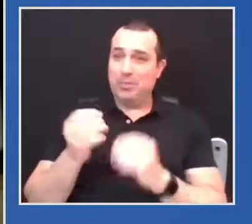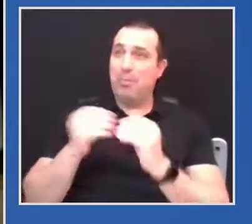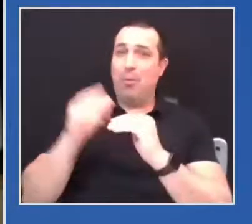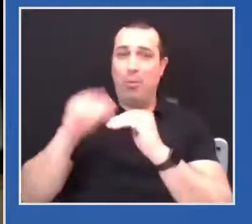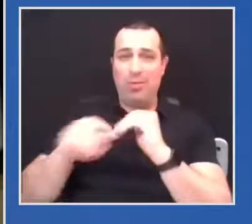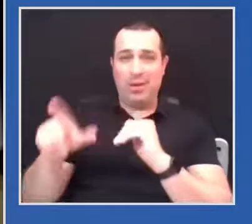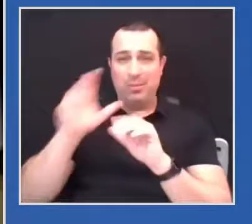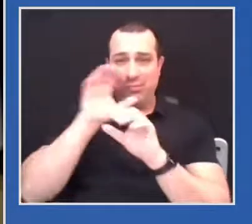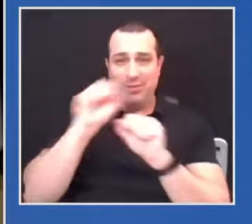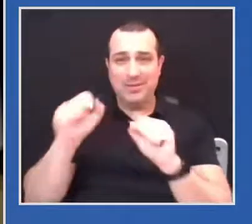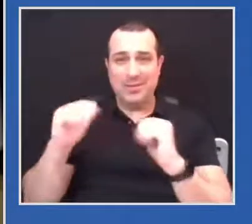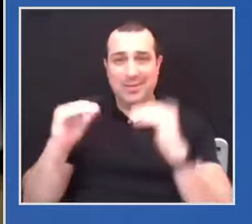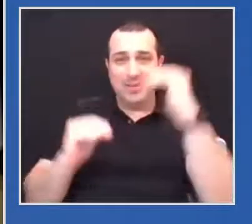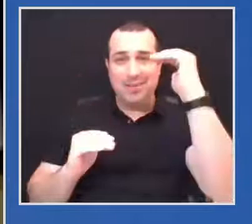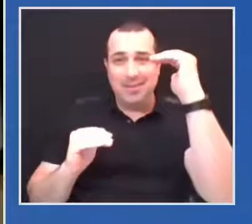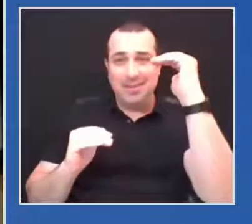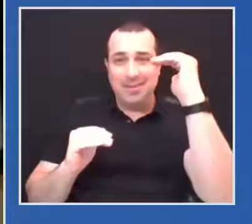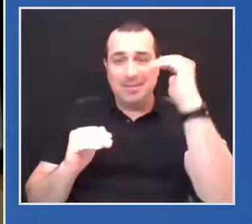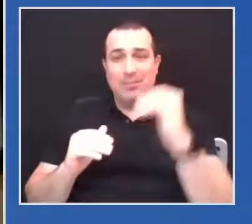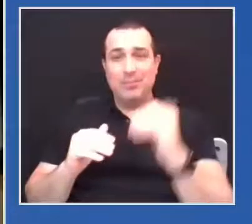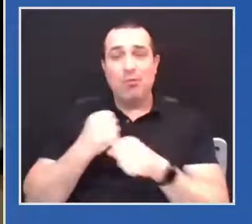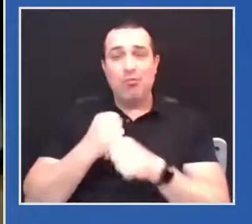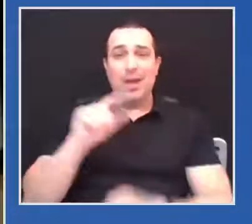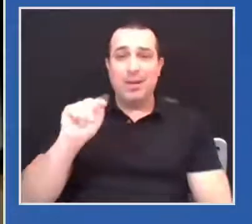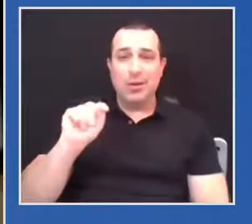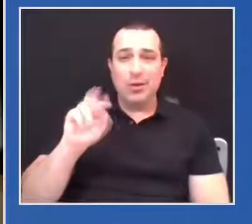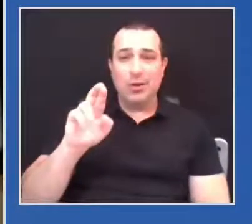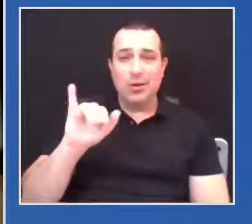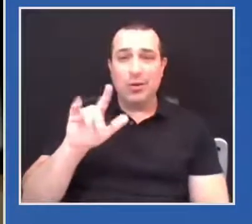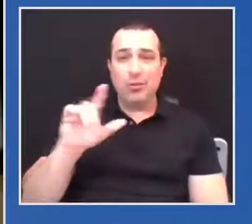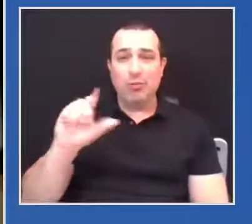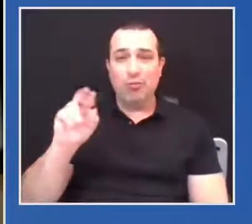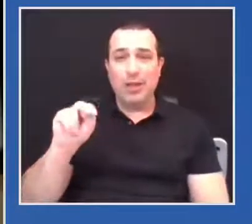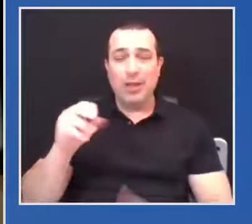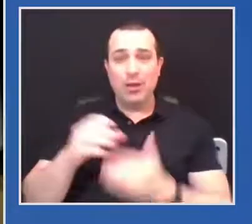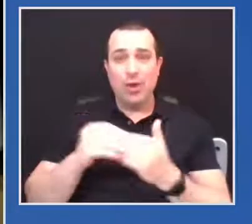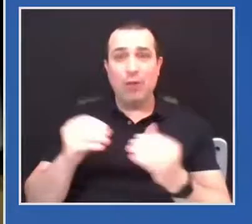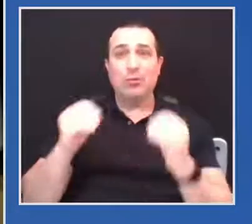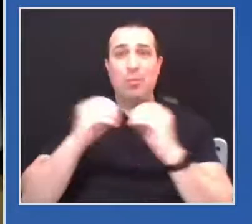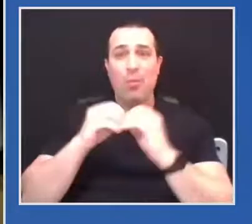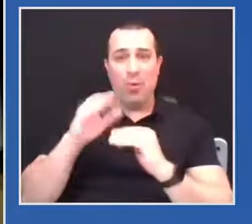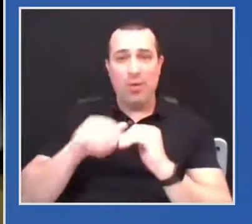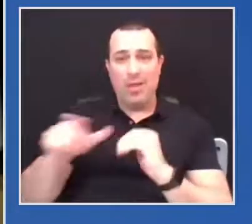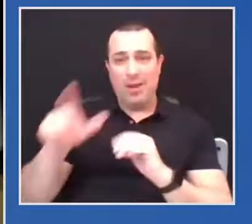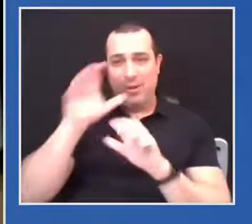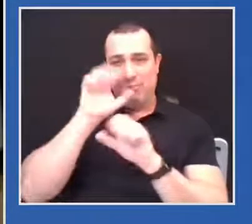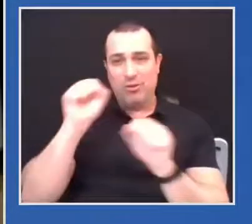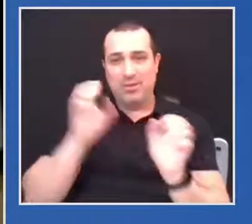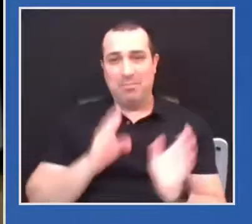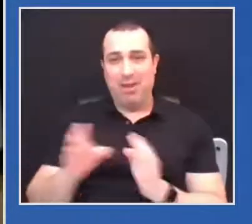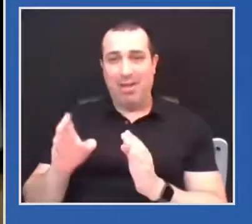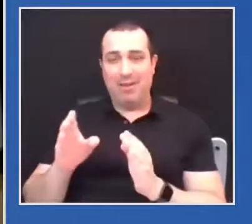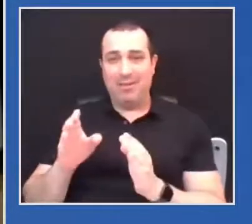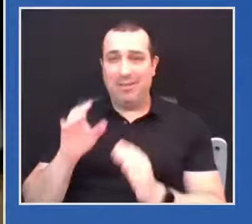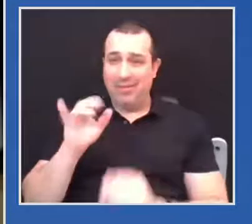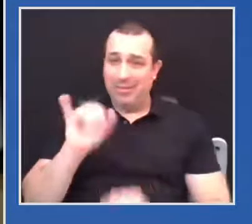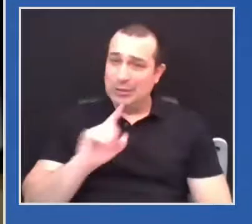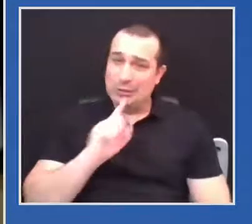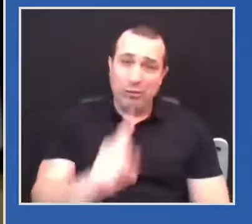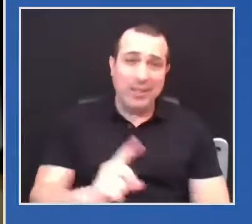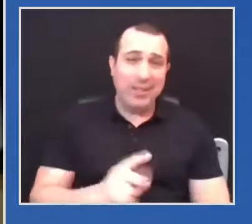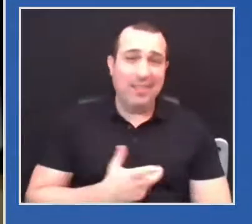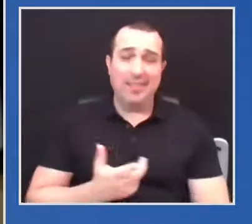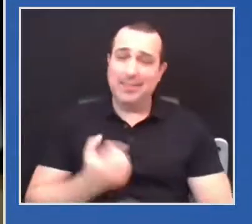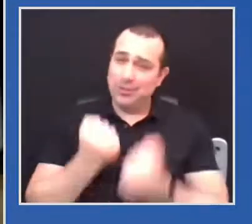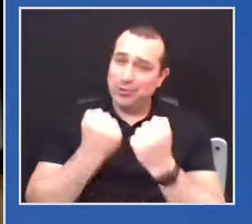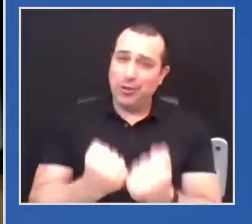create $1 trillion more in economic growth than the president's plan. It's solid, it's real.